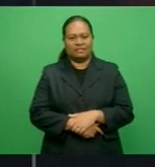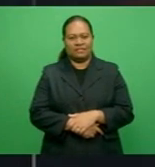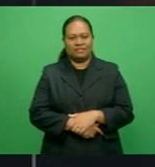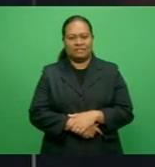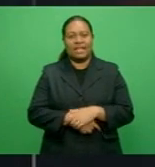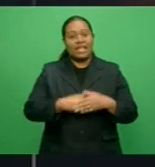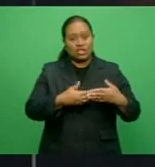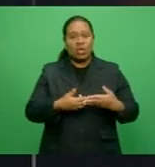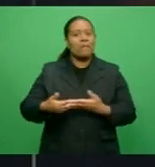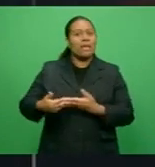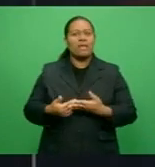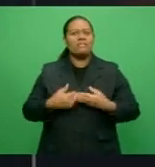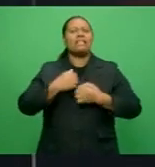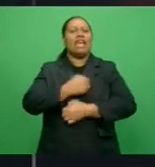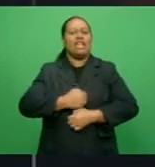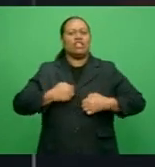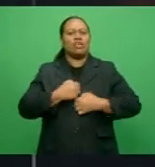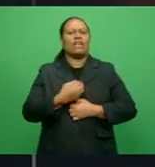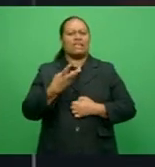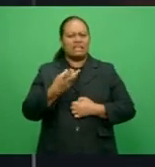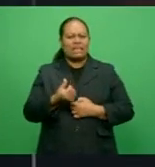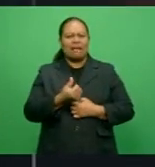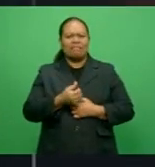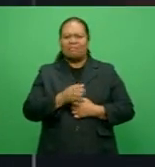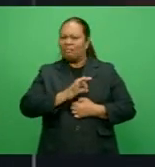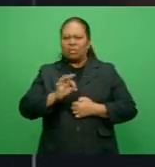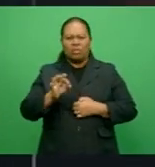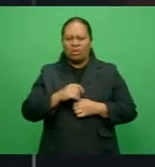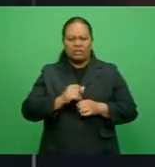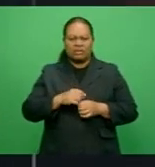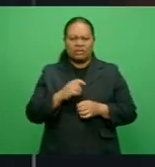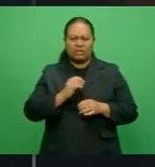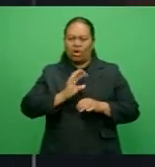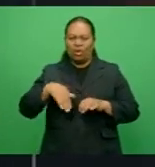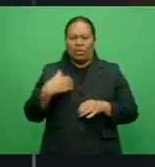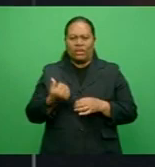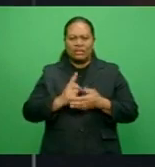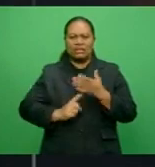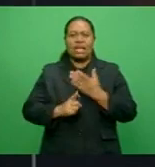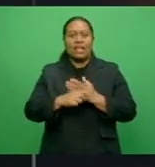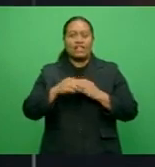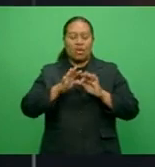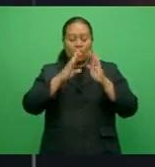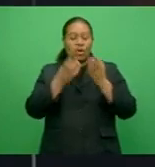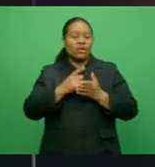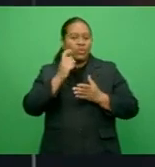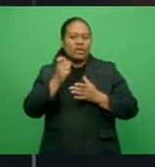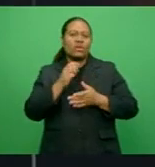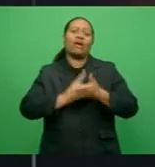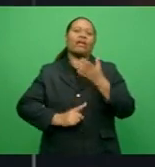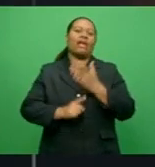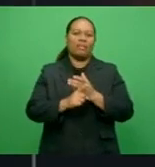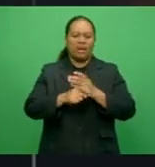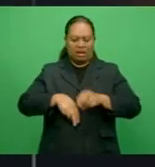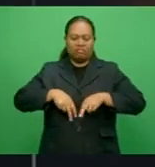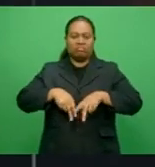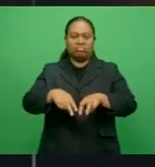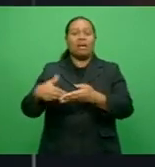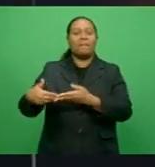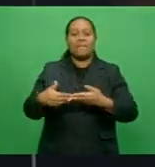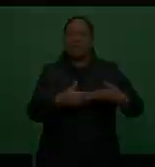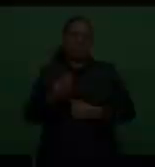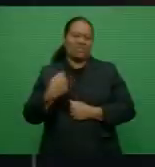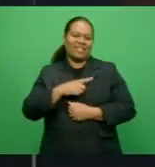And babies do enjoy doing some of the most unusual things. In the world of the weird and the wonderful, this baby got to walk around the top of a mountain with